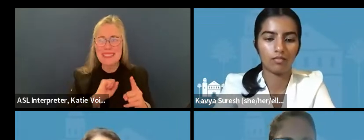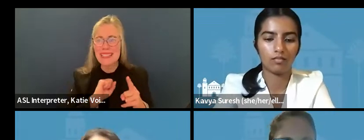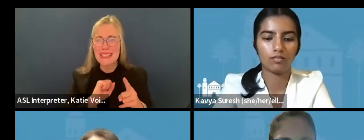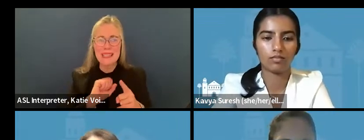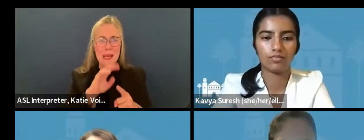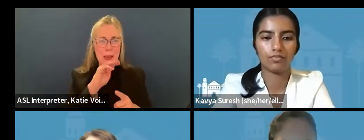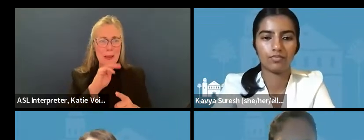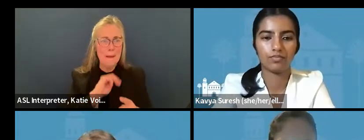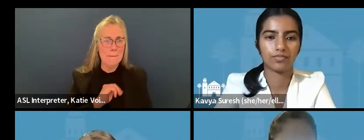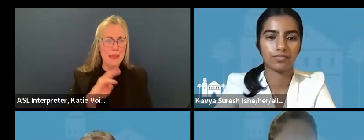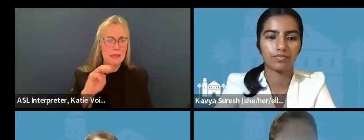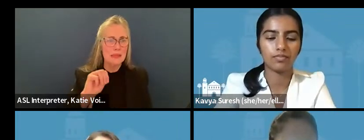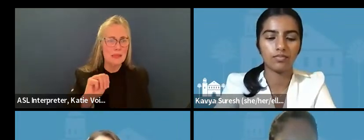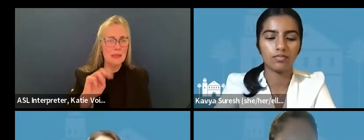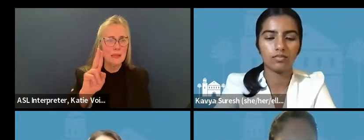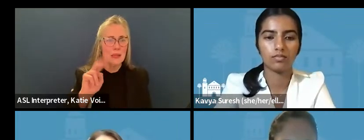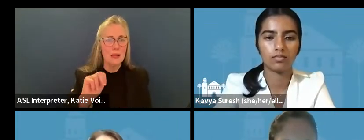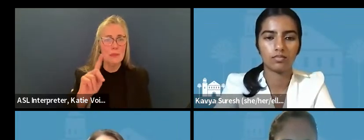Munoz?